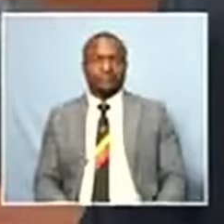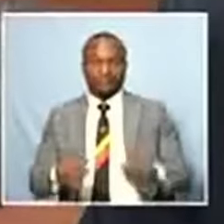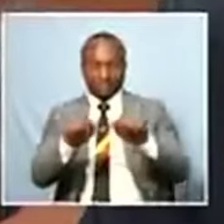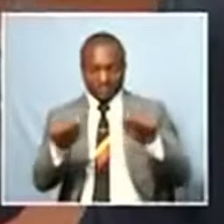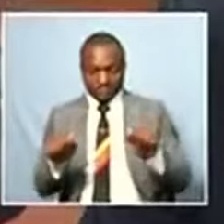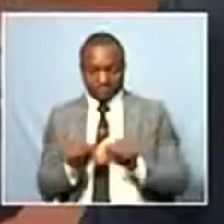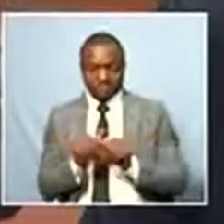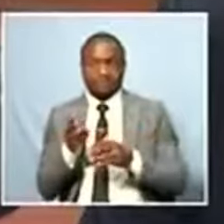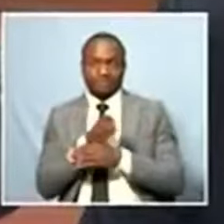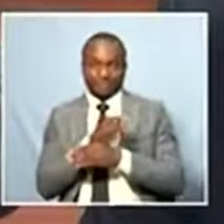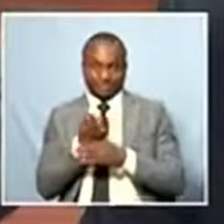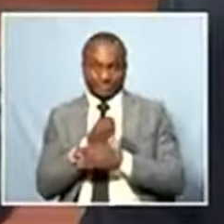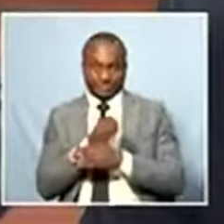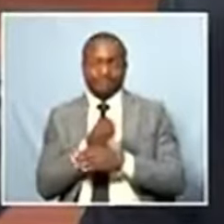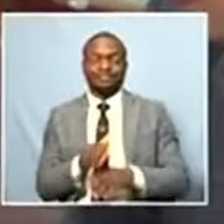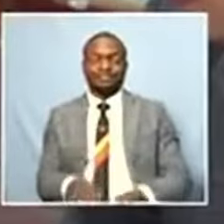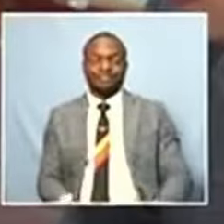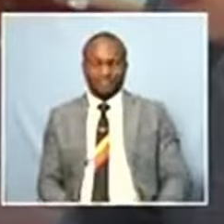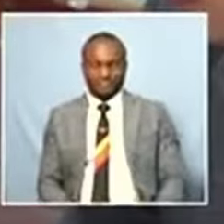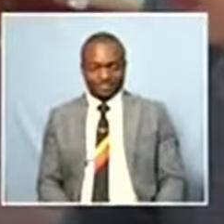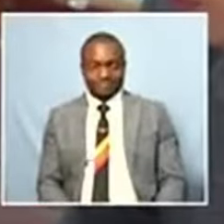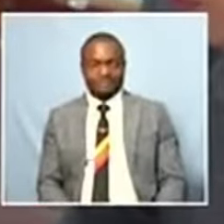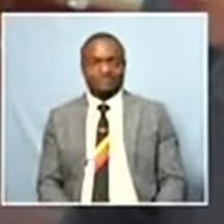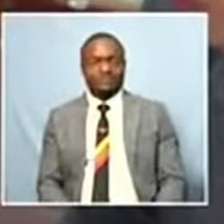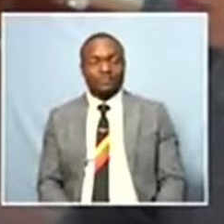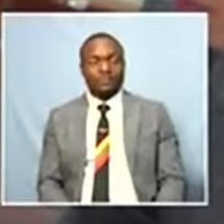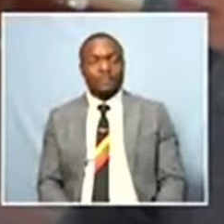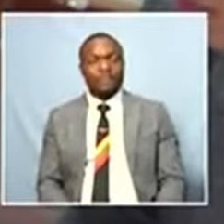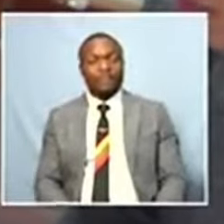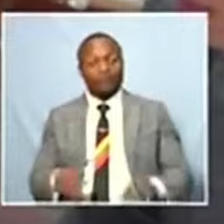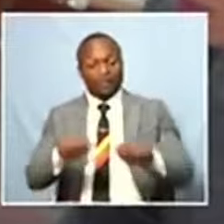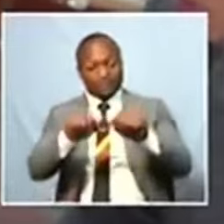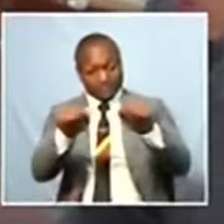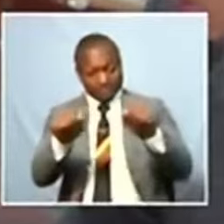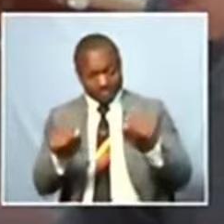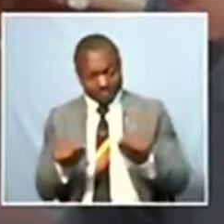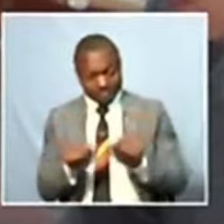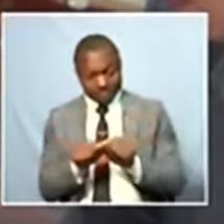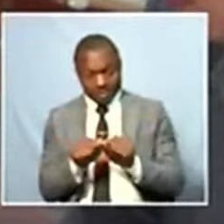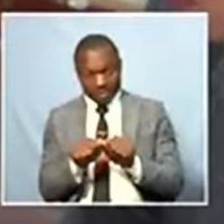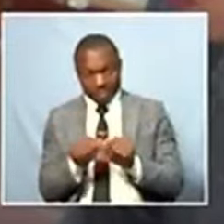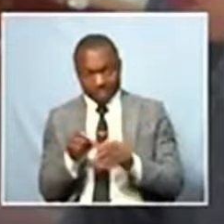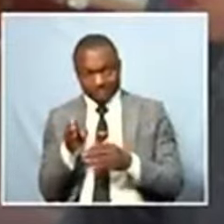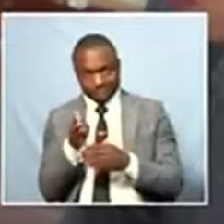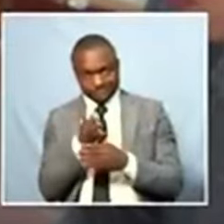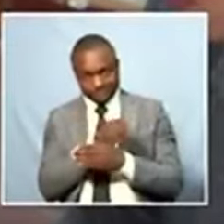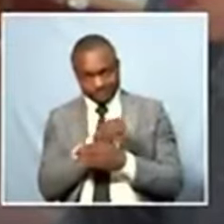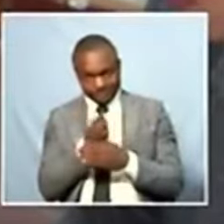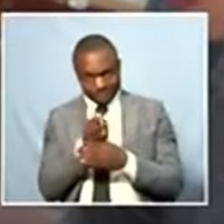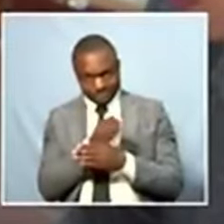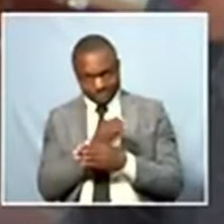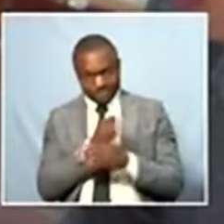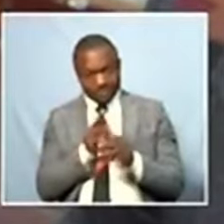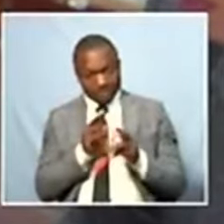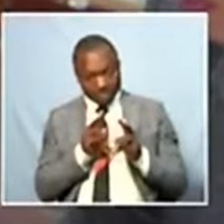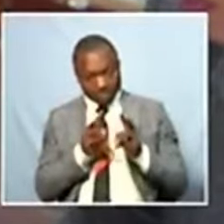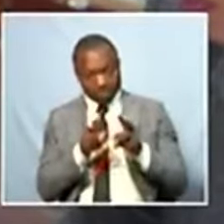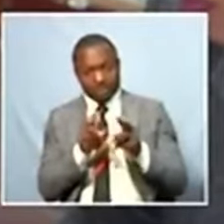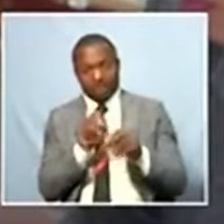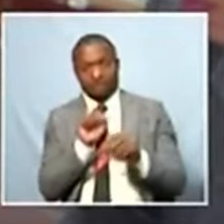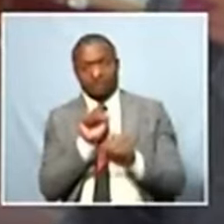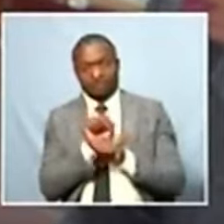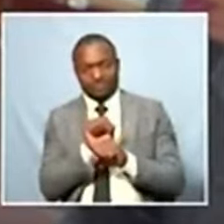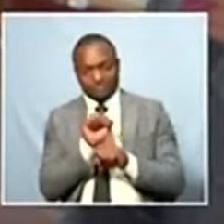business. Thank you. So, for general business, the way it works is